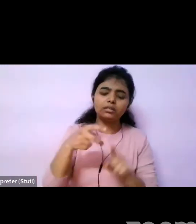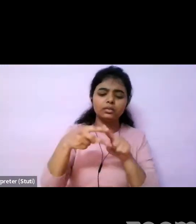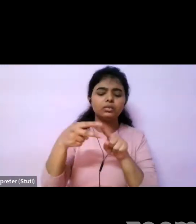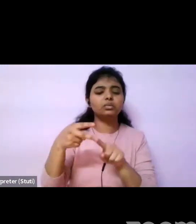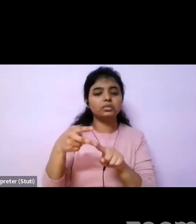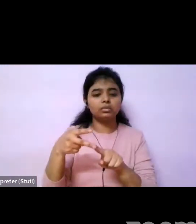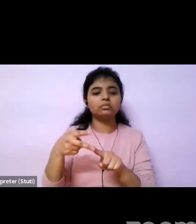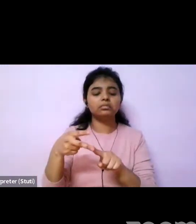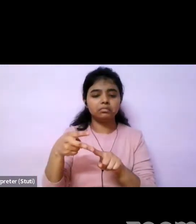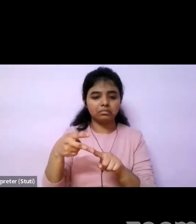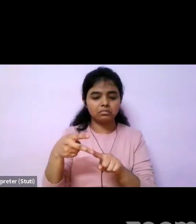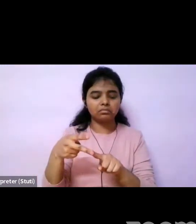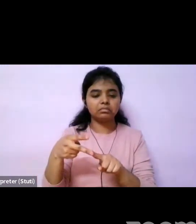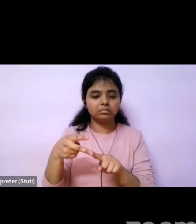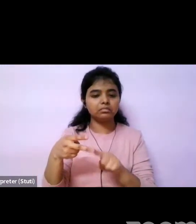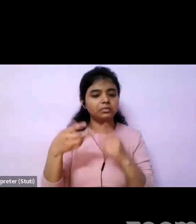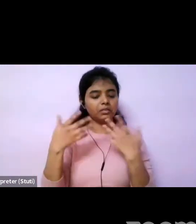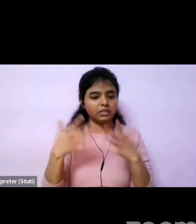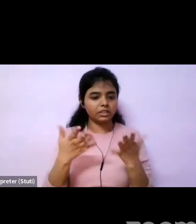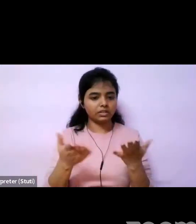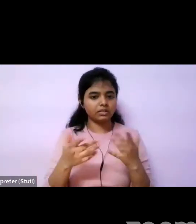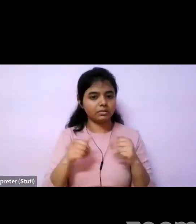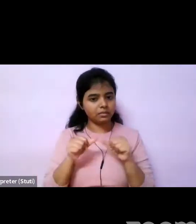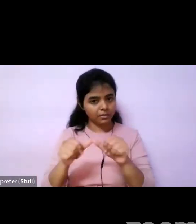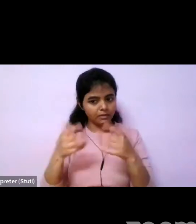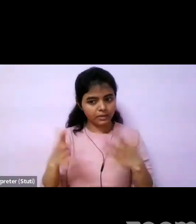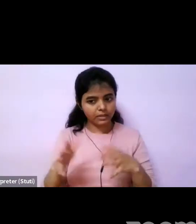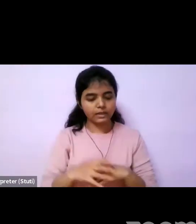I hope that answers that question.